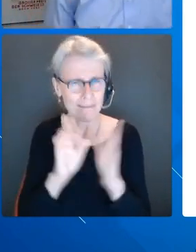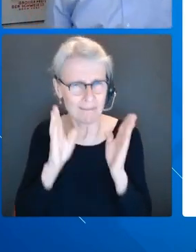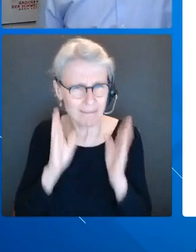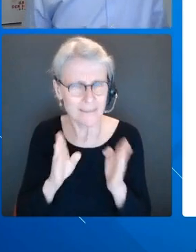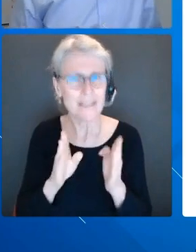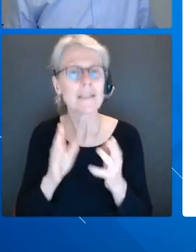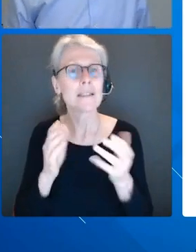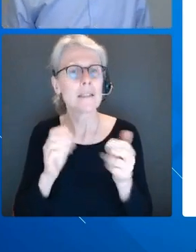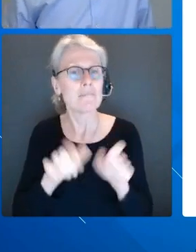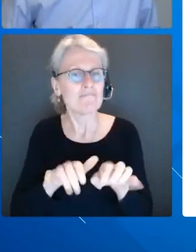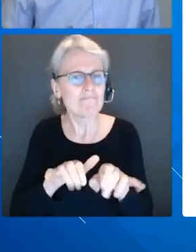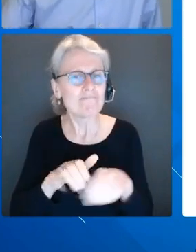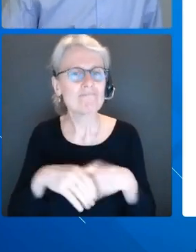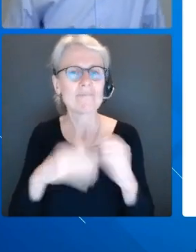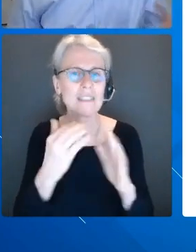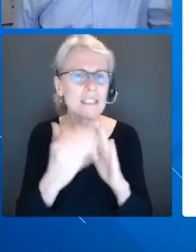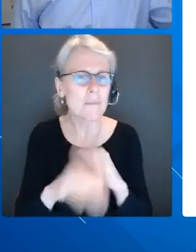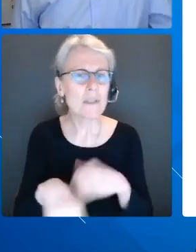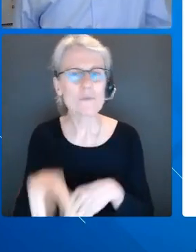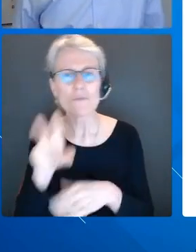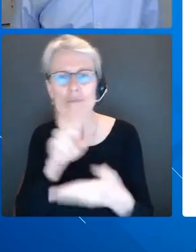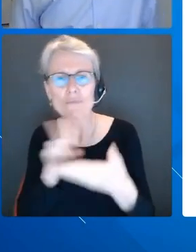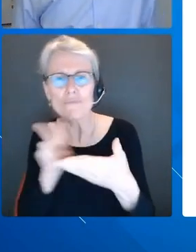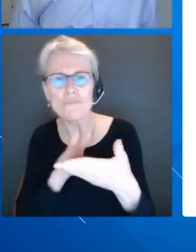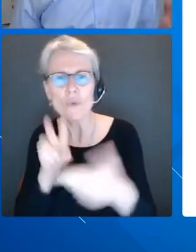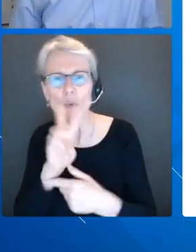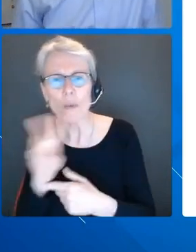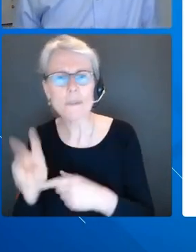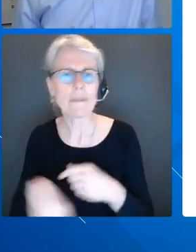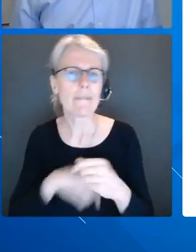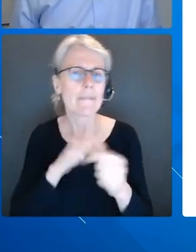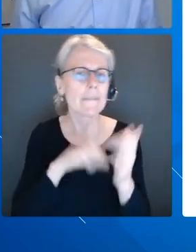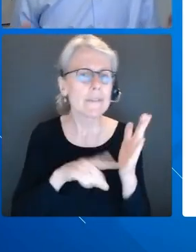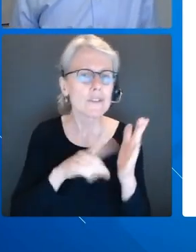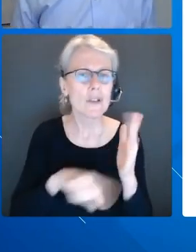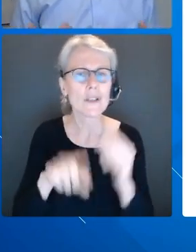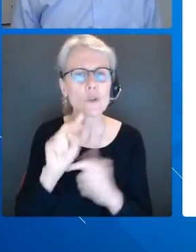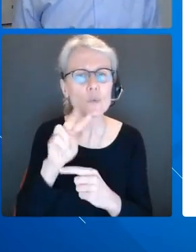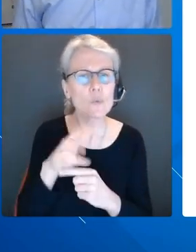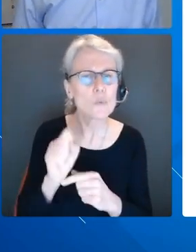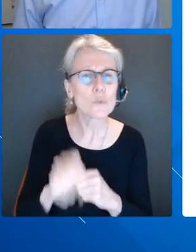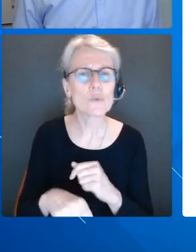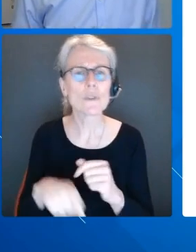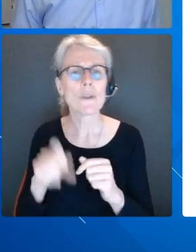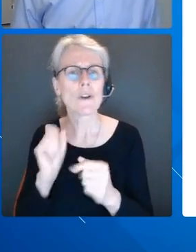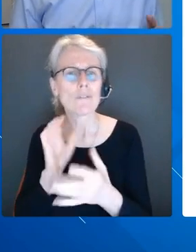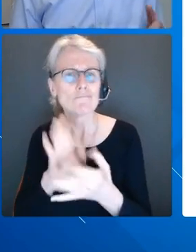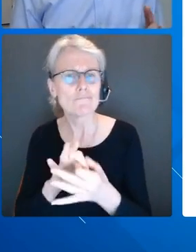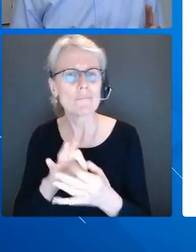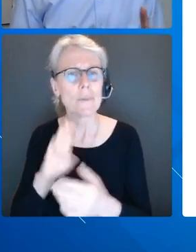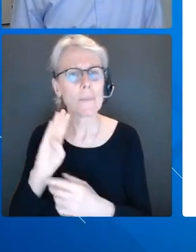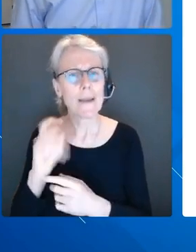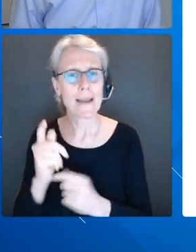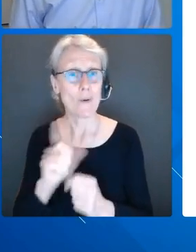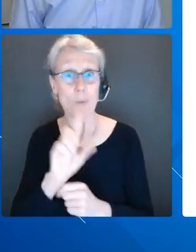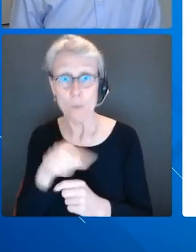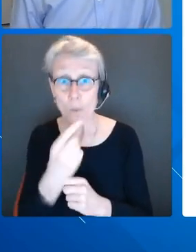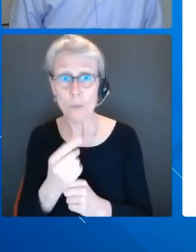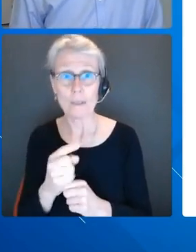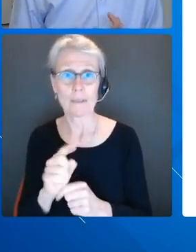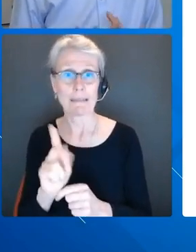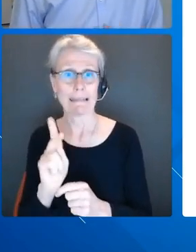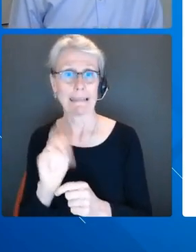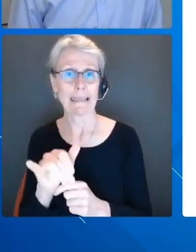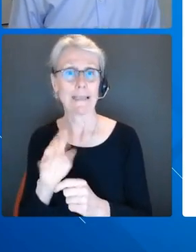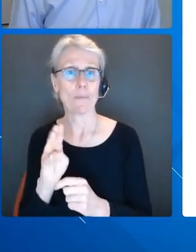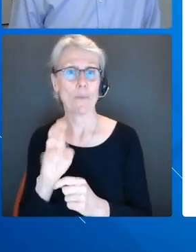emails, reading your websites, going on CNN, or log into your bank. Just use the keyboard. No